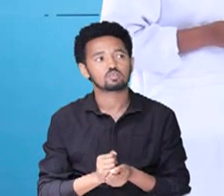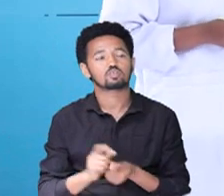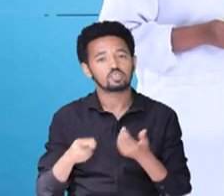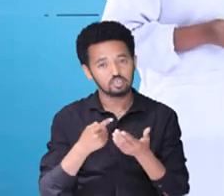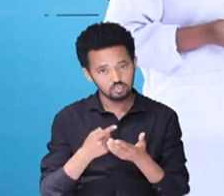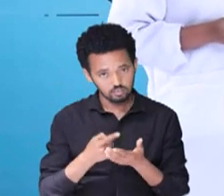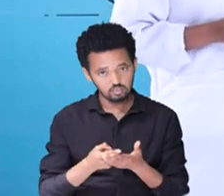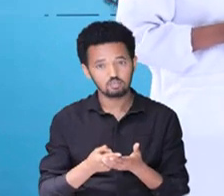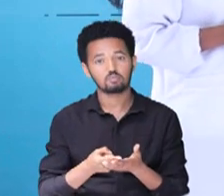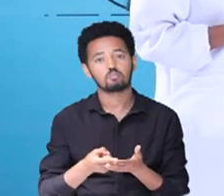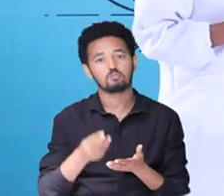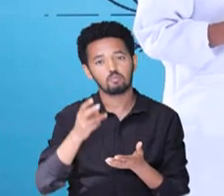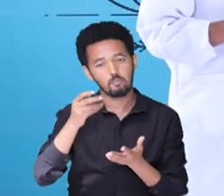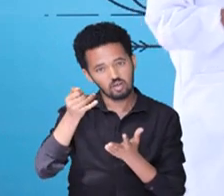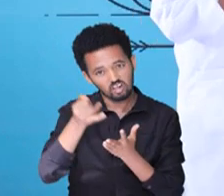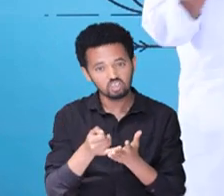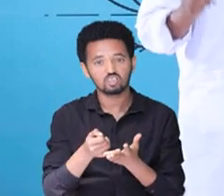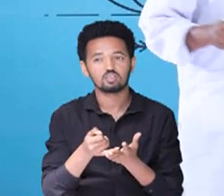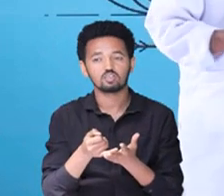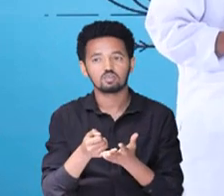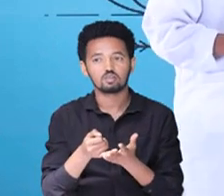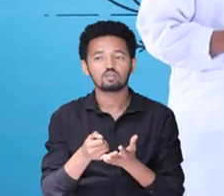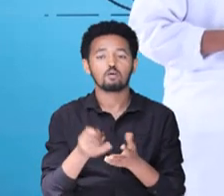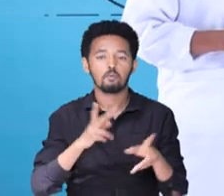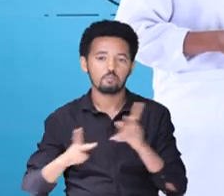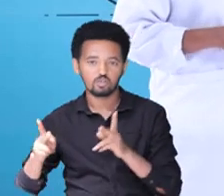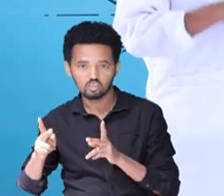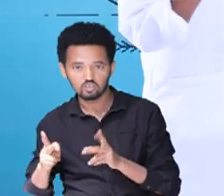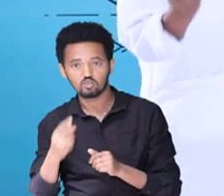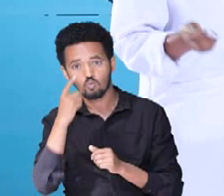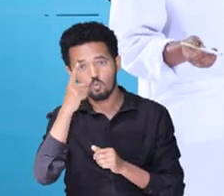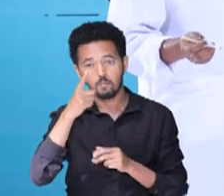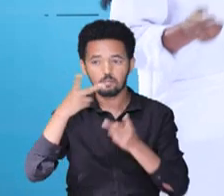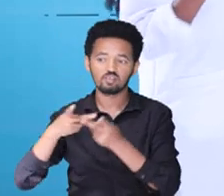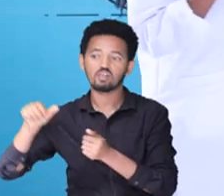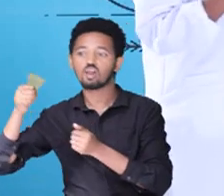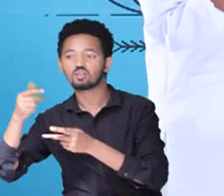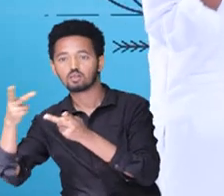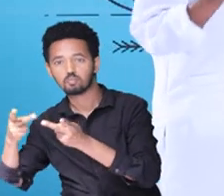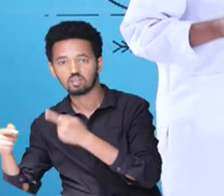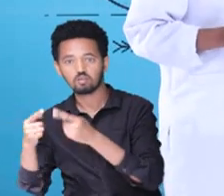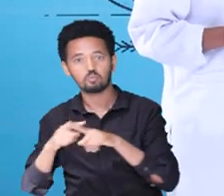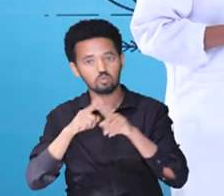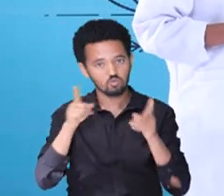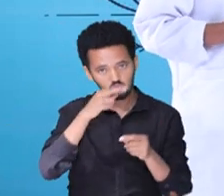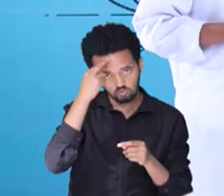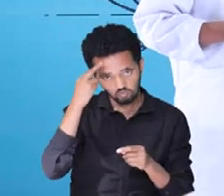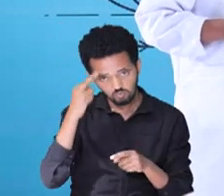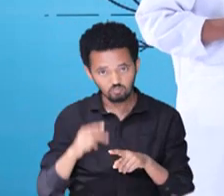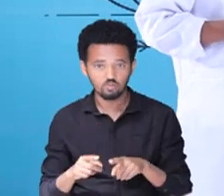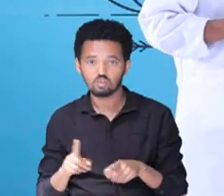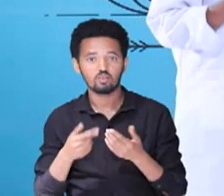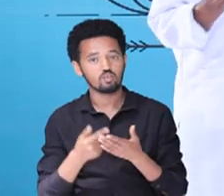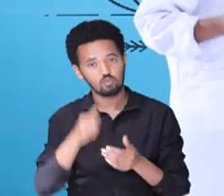Migration is non-biological factor. Migration is the movement of people from one place to another. Because of different factors,